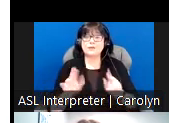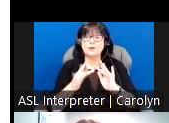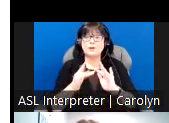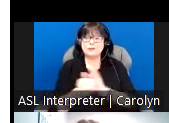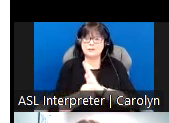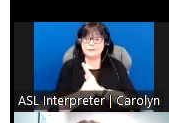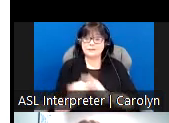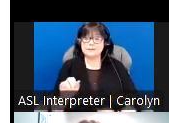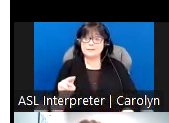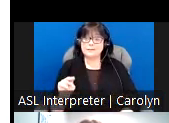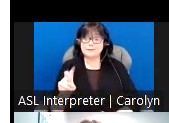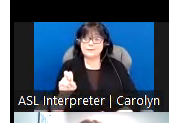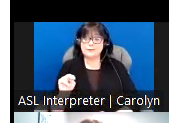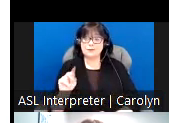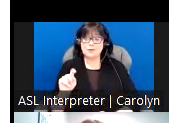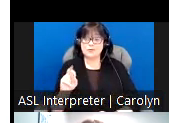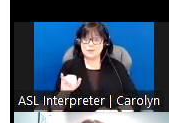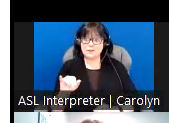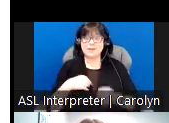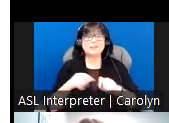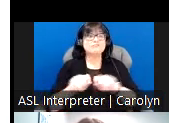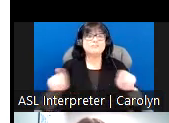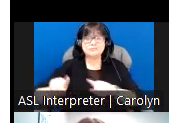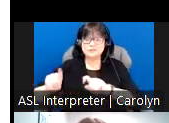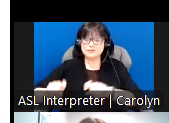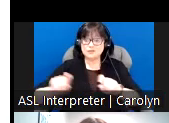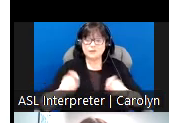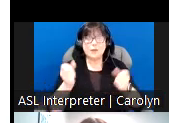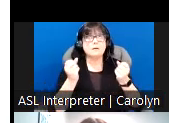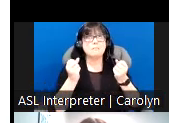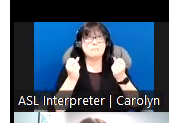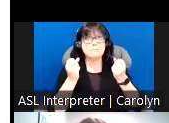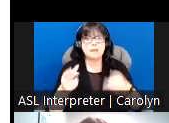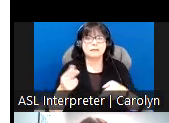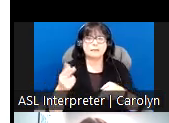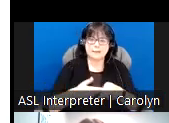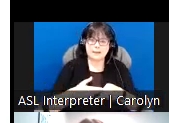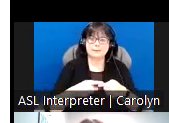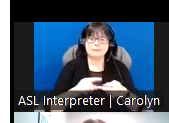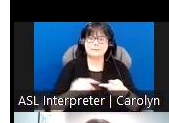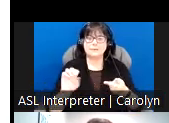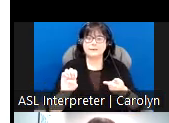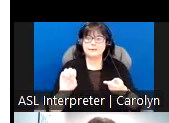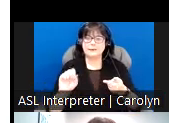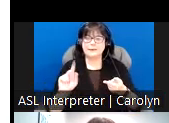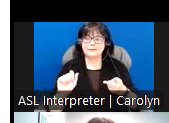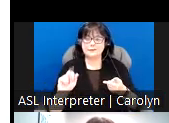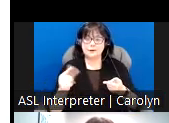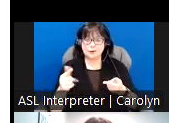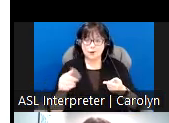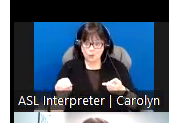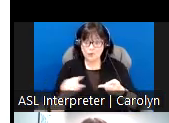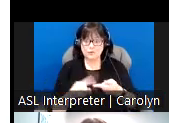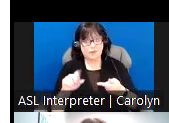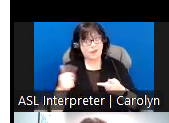mentioned so many times in the survey that we did, Escargot, another hot hit, and the reverse binder. We're so pleased you're here,